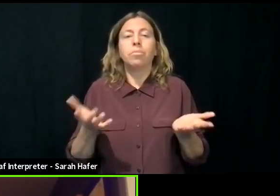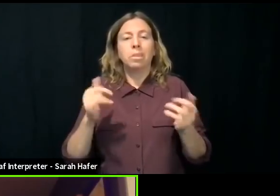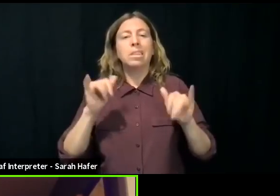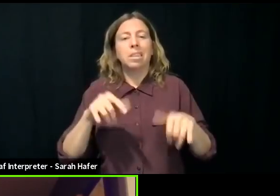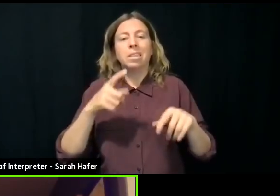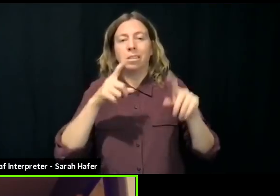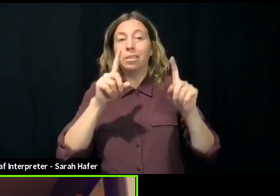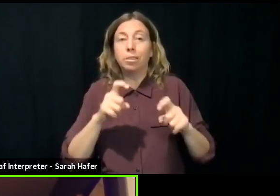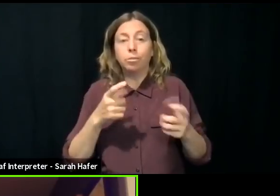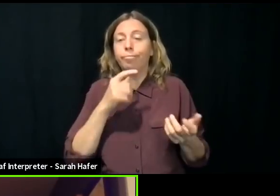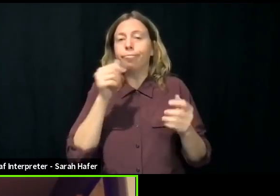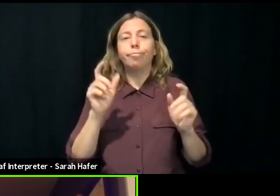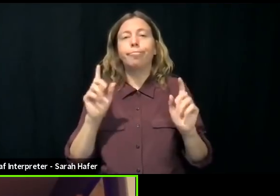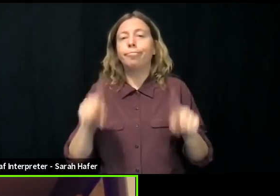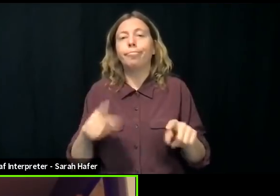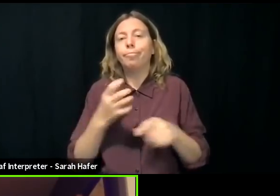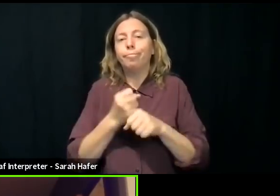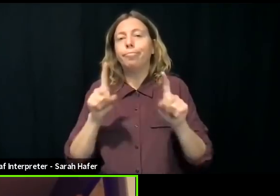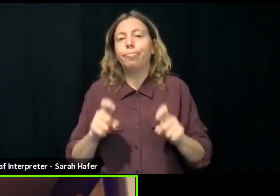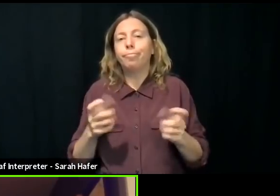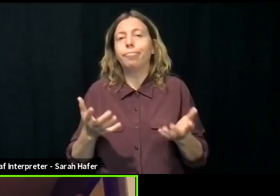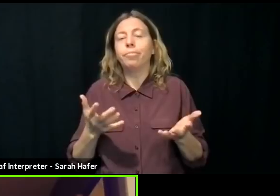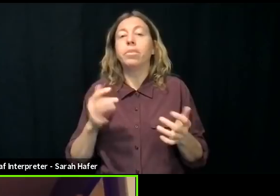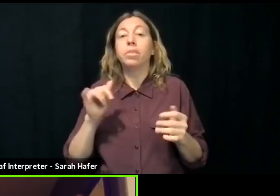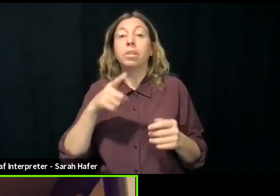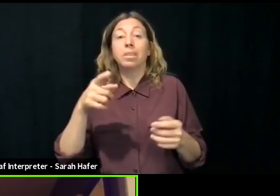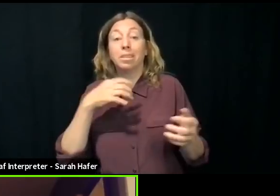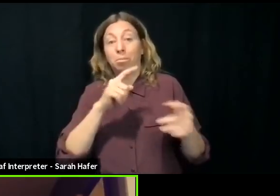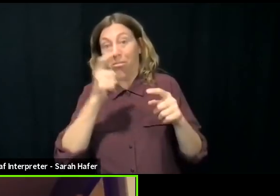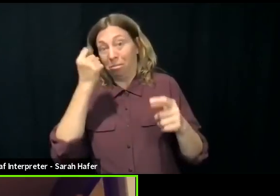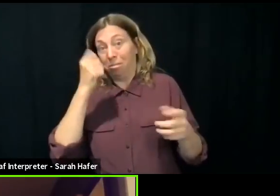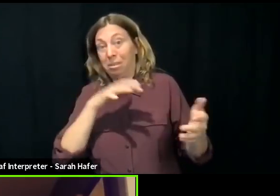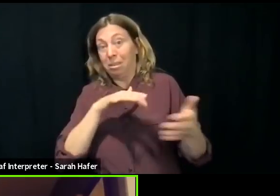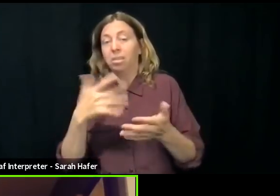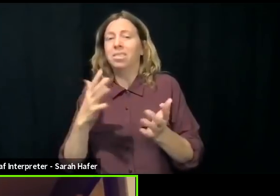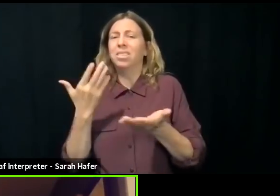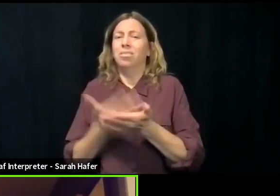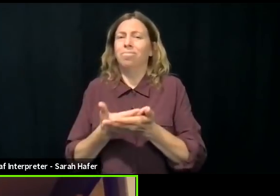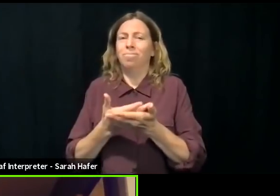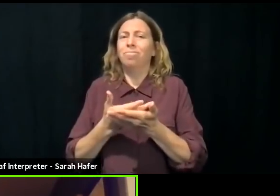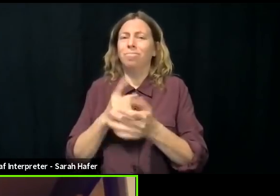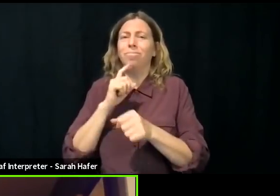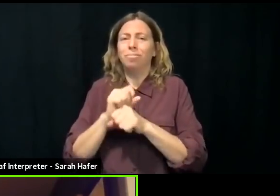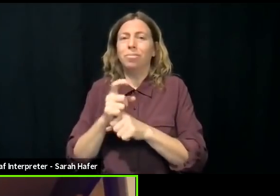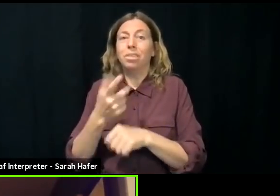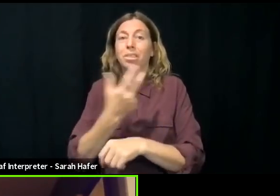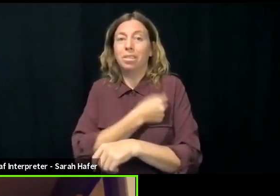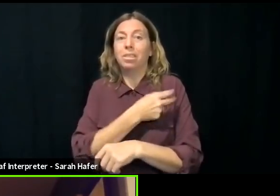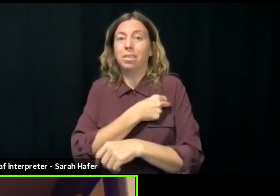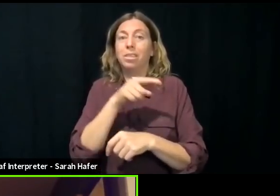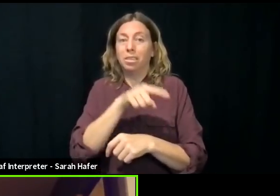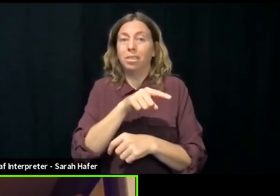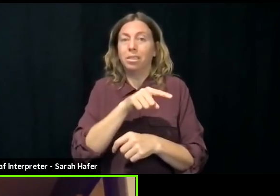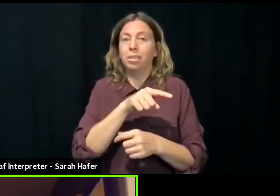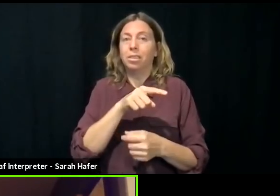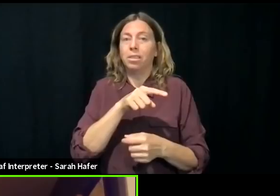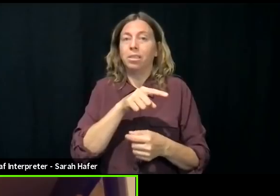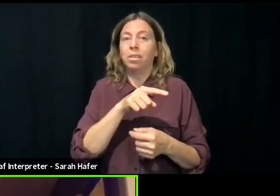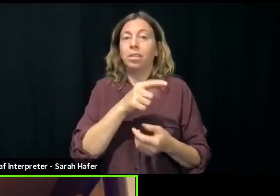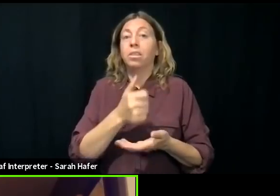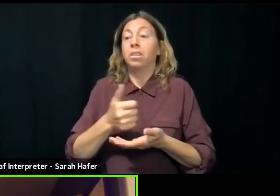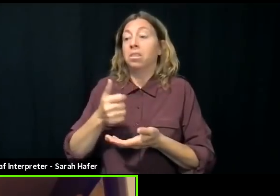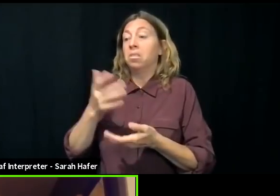those people who've been vaccinated, even if they have mild disease, can't easily transmit it to others. So they do offer protection to those